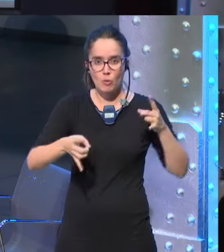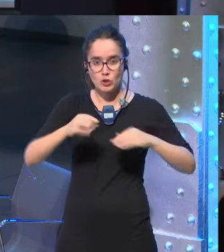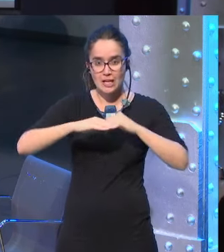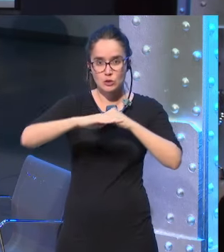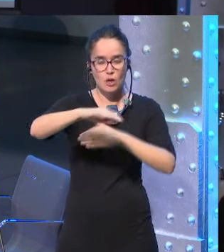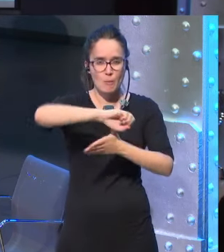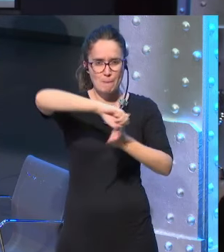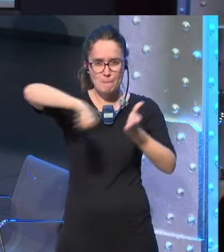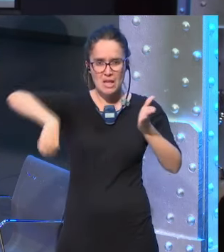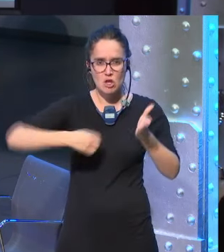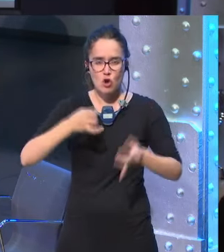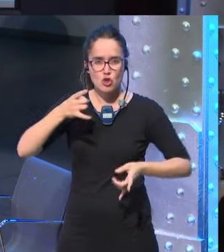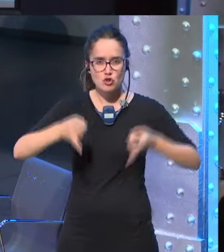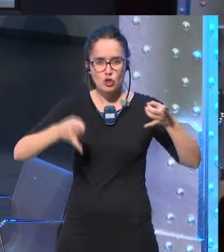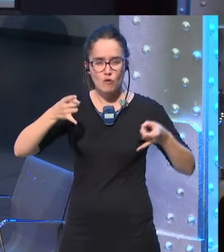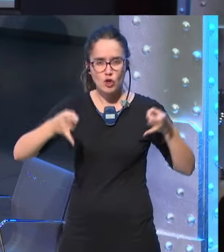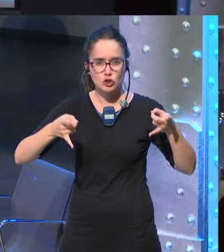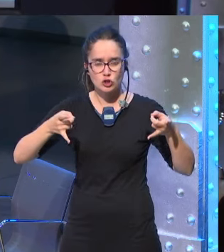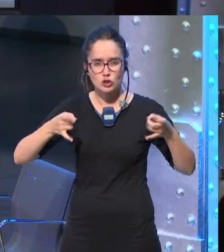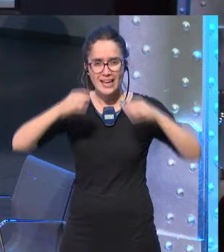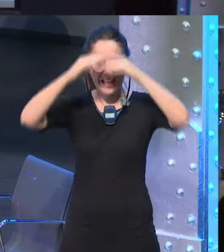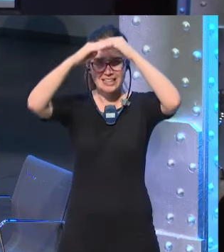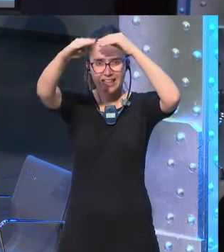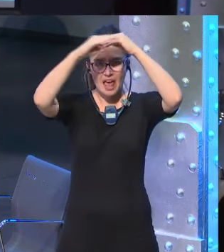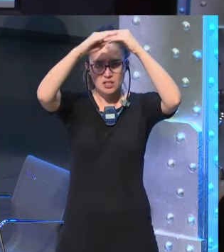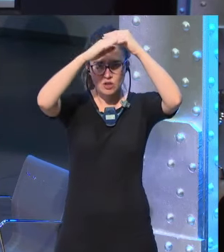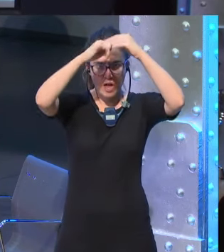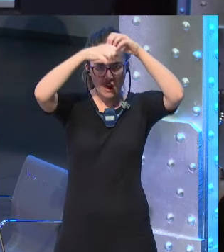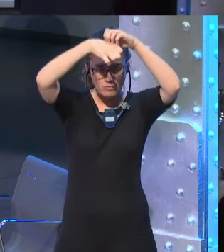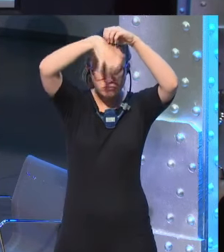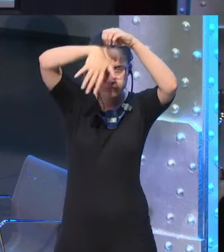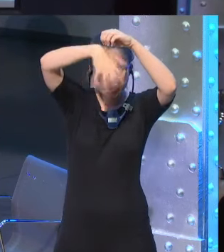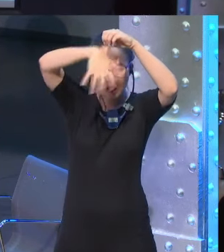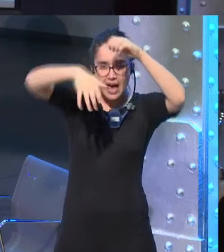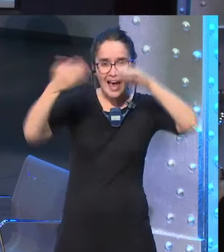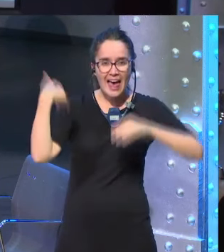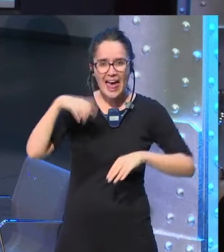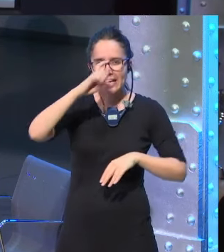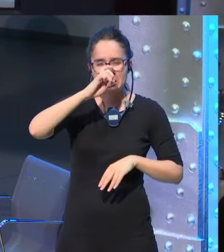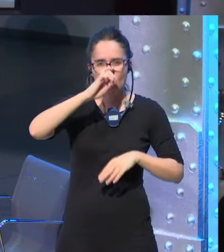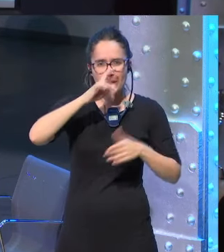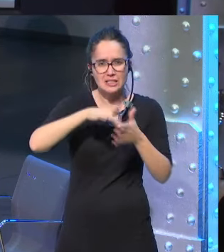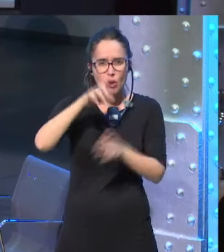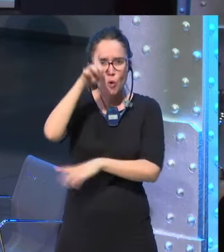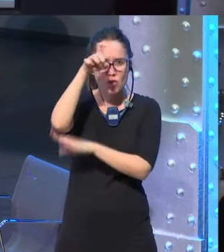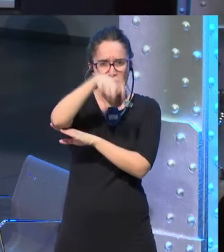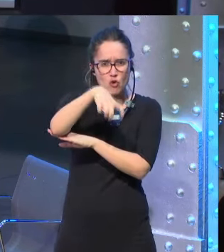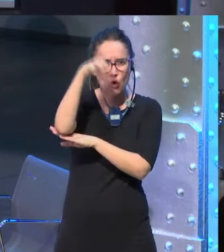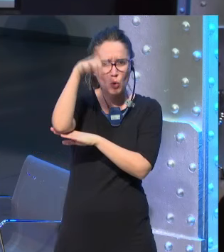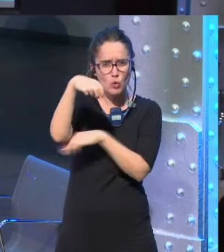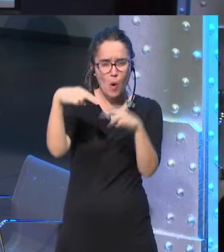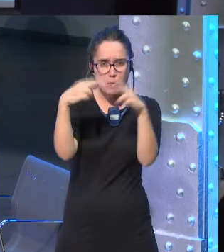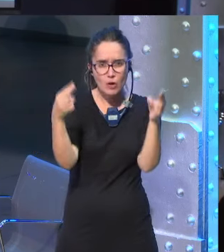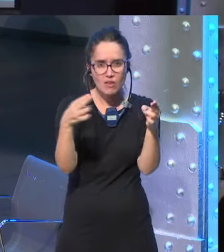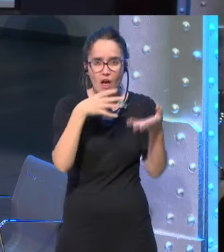just come from the ceiling. It's basically a replacement of what used to be the crane in the hall. And now whenever you need robots or digital control,